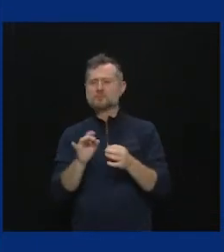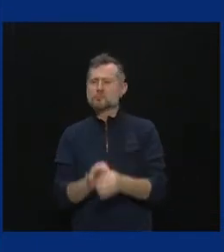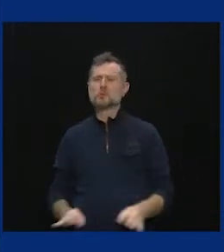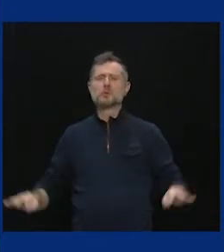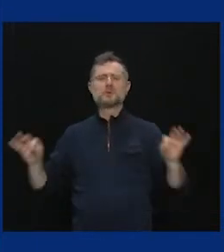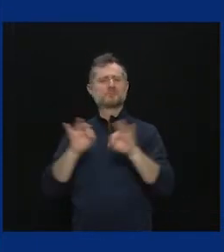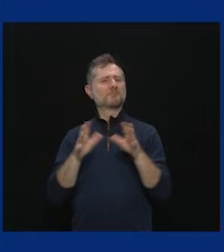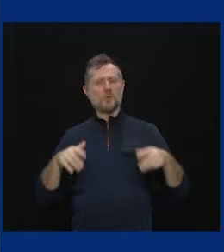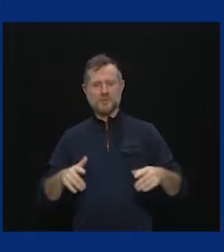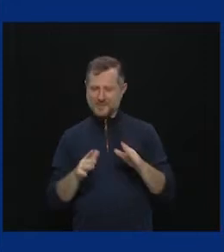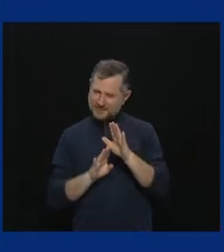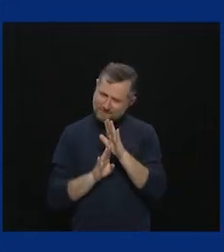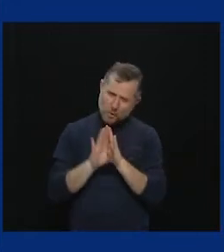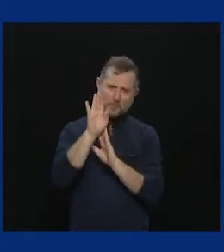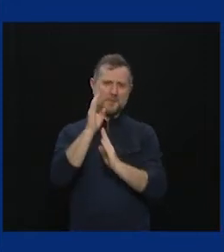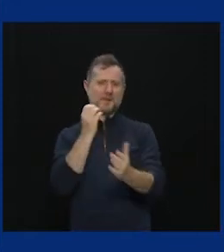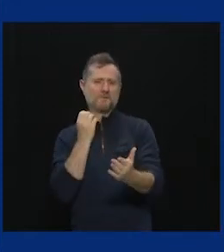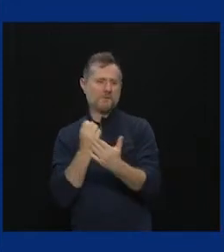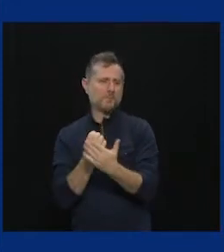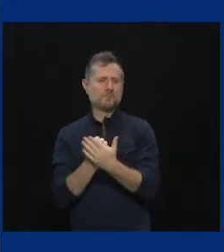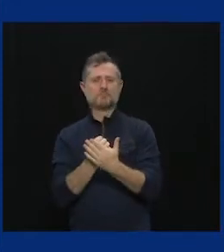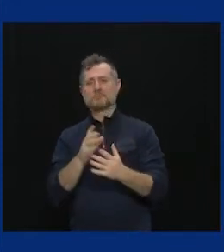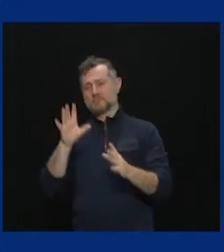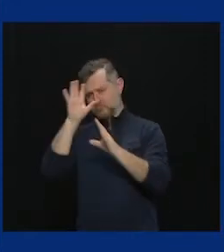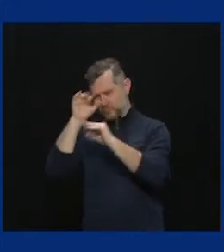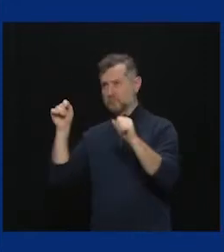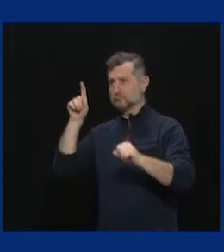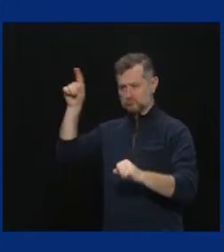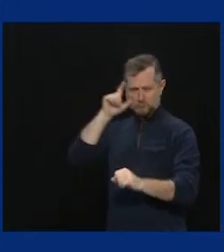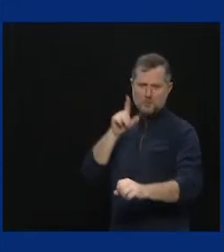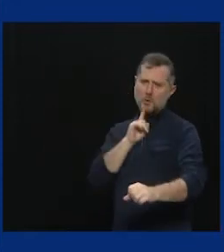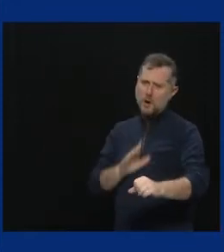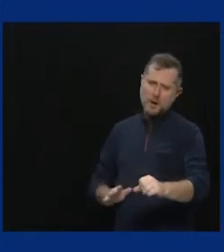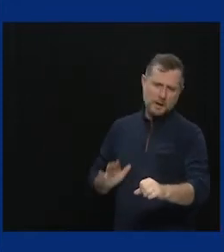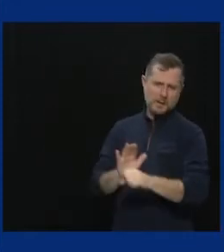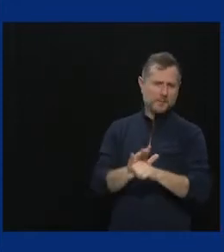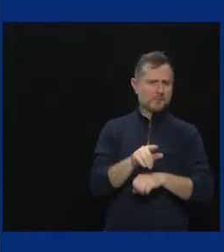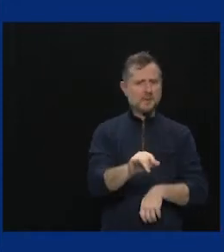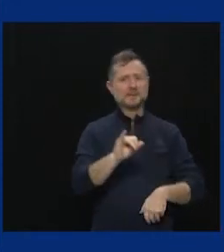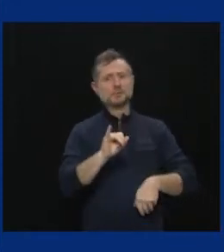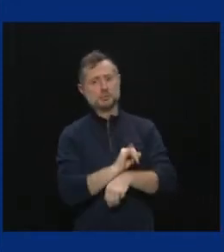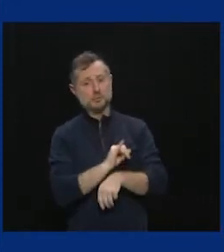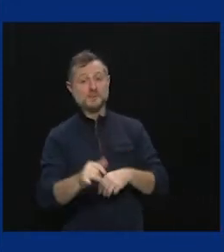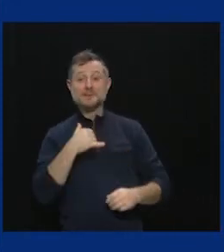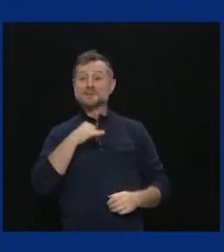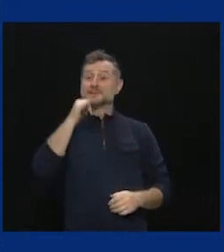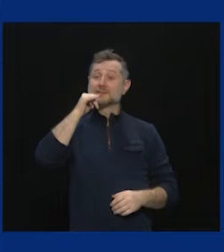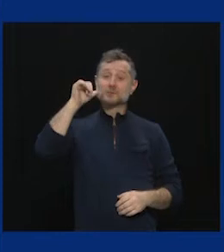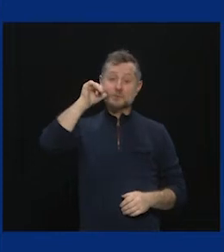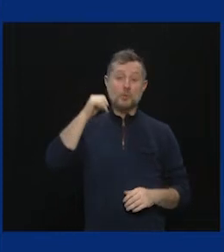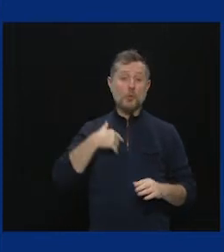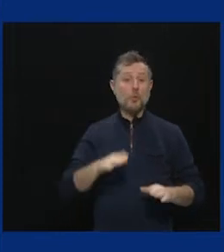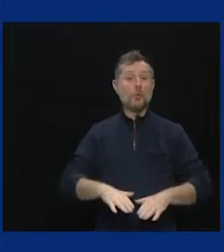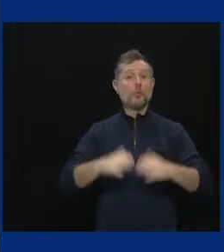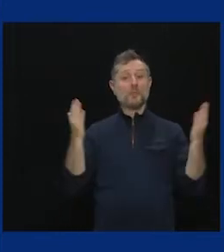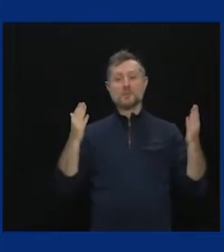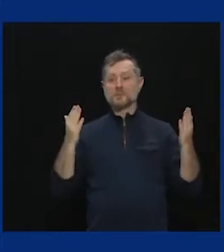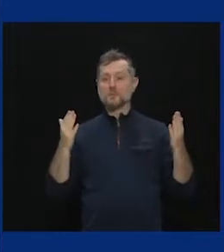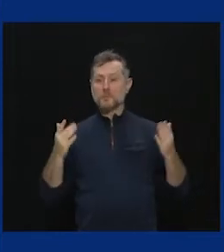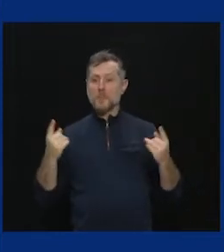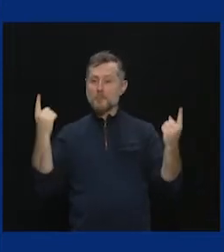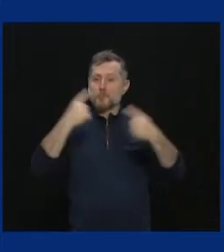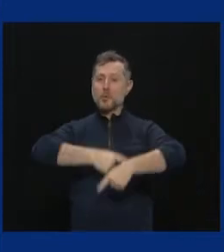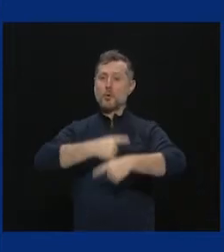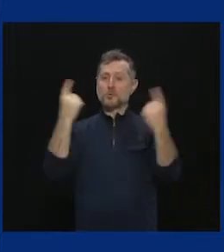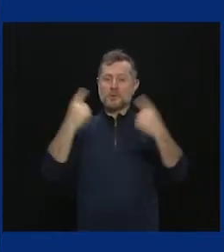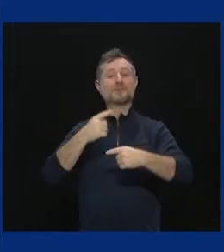Biden is committed to rebuilding, and just yesterday, our international borders were open to vaccinated travelers. So thank you, Governor